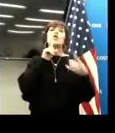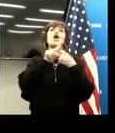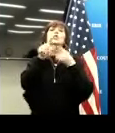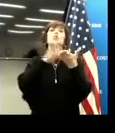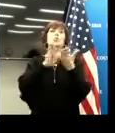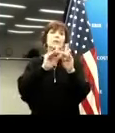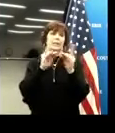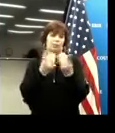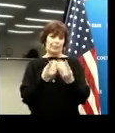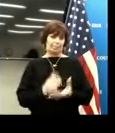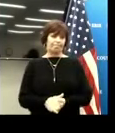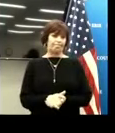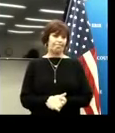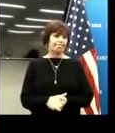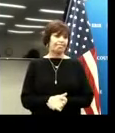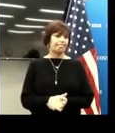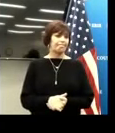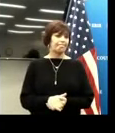if you need a virtual learning center.